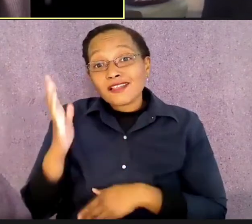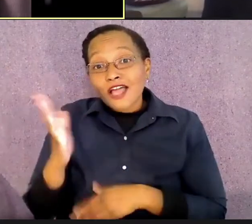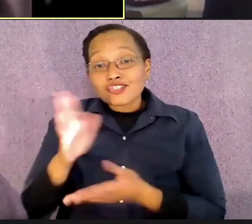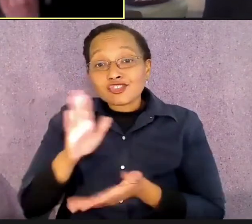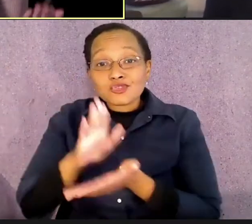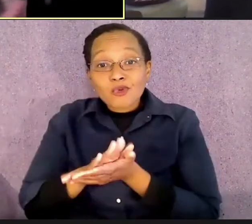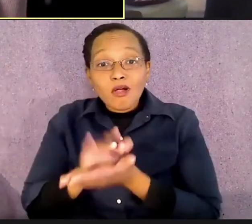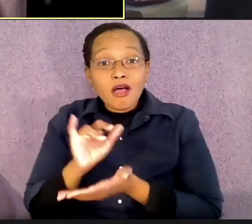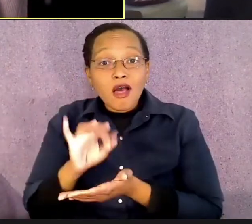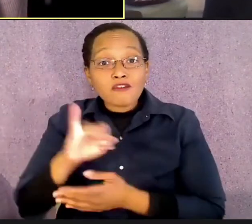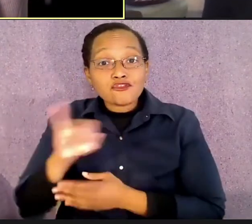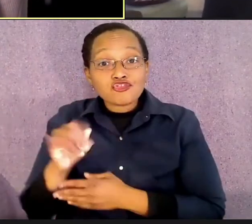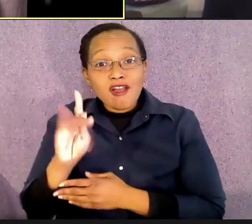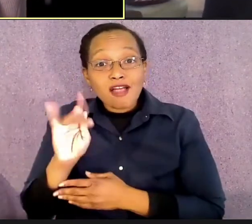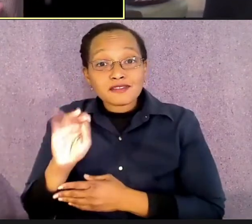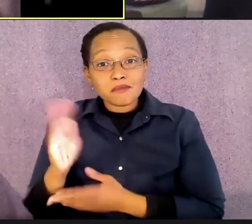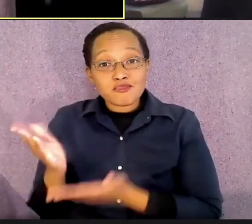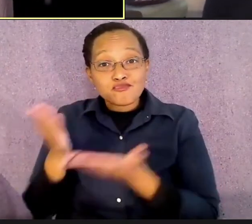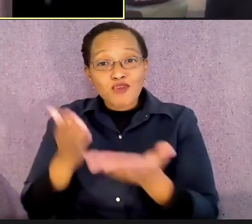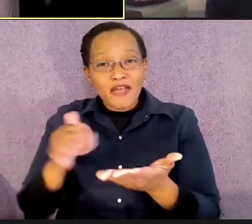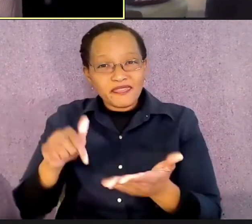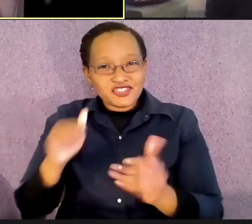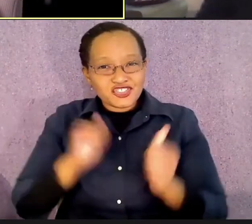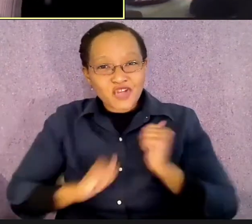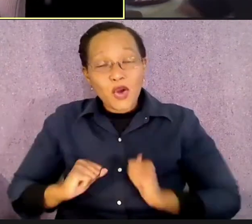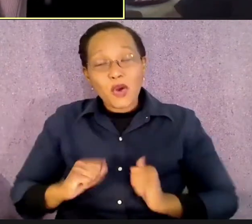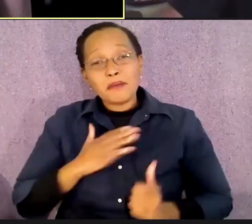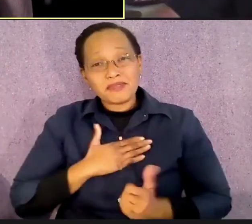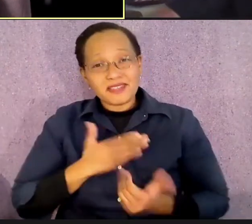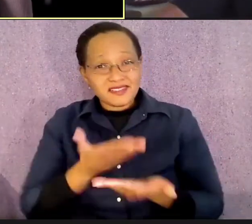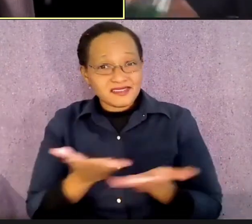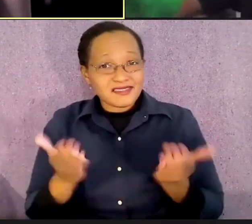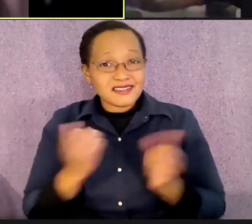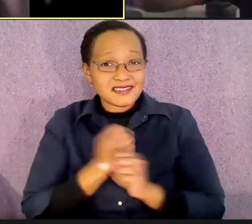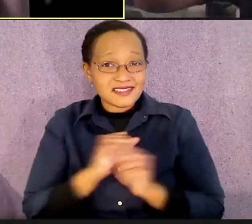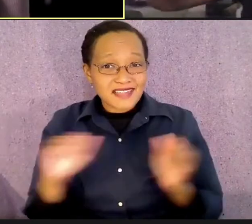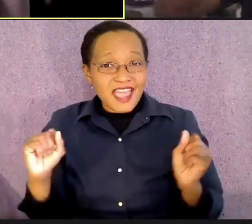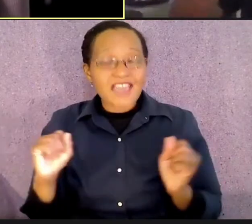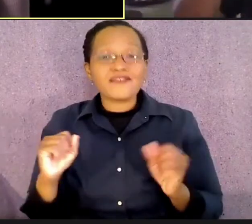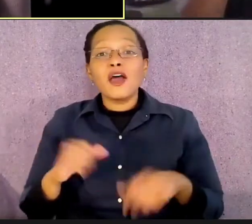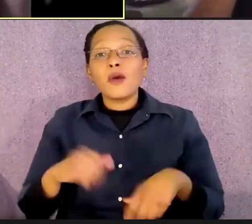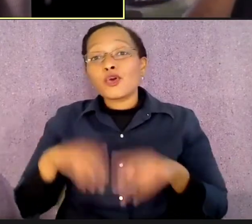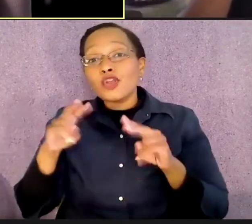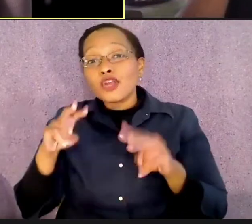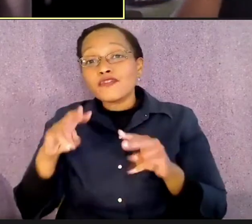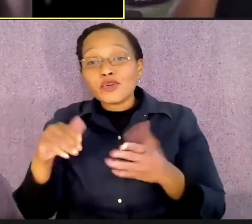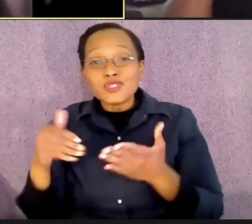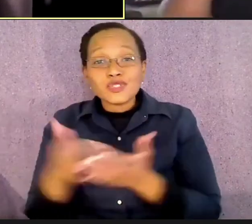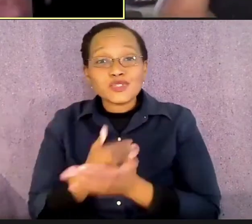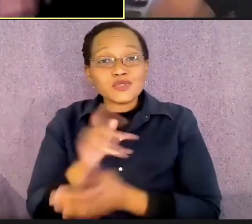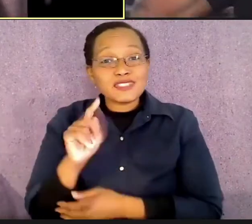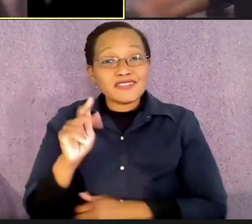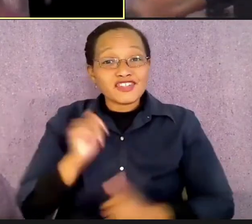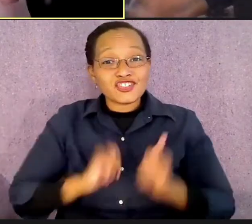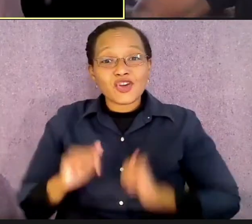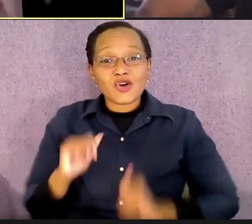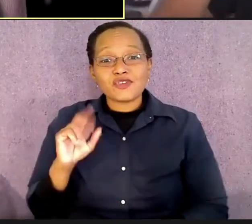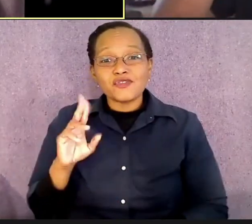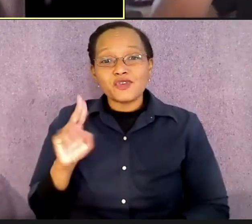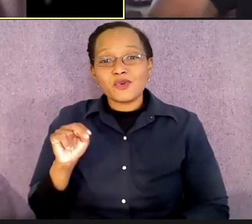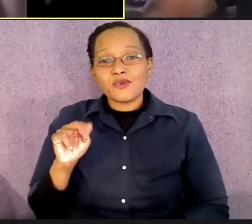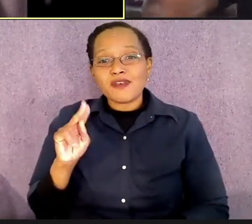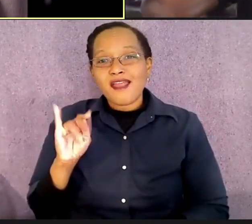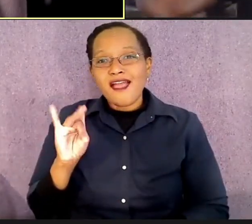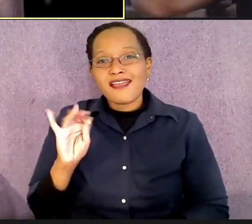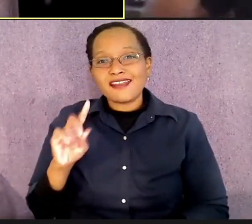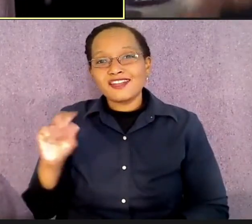Journalism. And yeah, be safe where you're going. And, you know, we look forward to these new episodes that you're going to be filming of United Shades. And yeah,